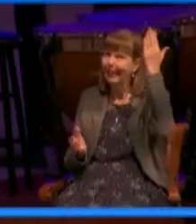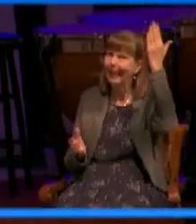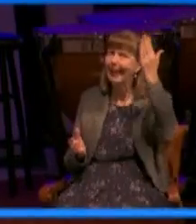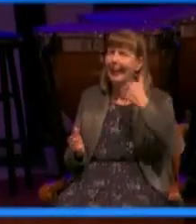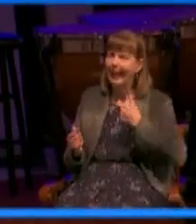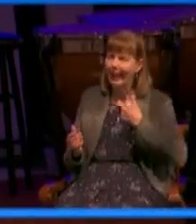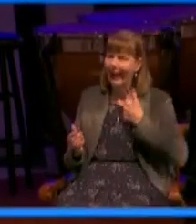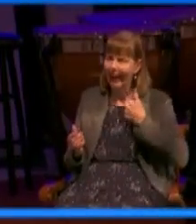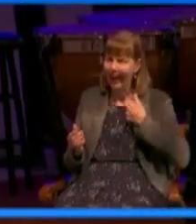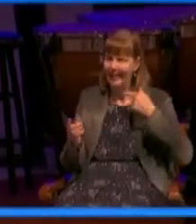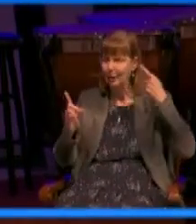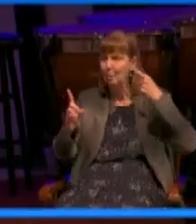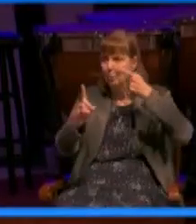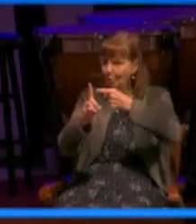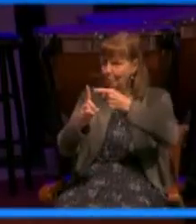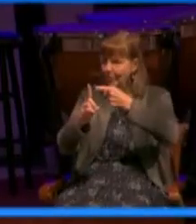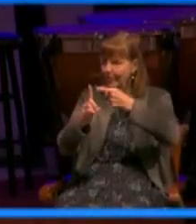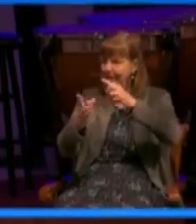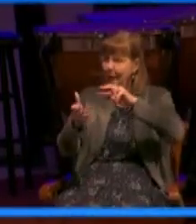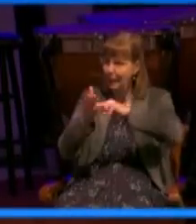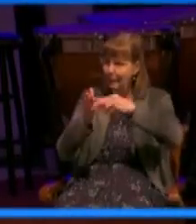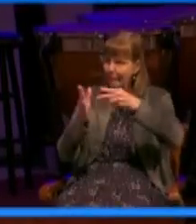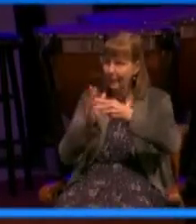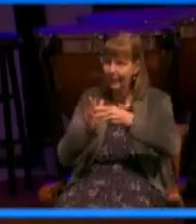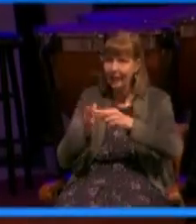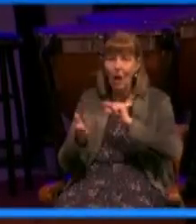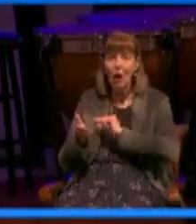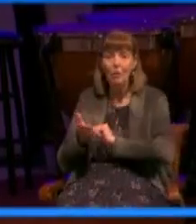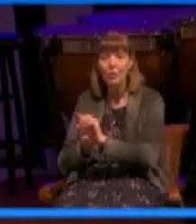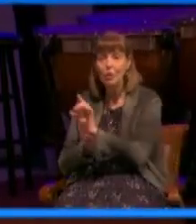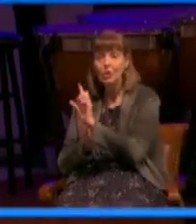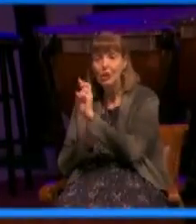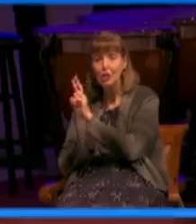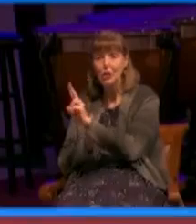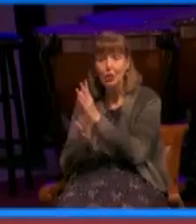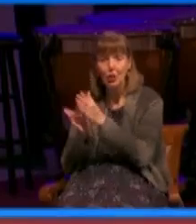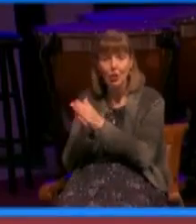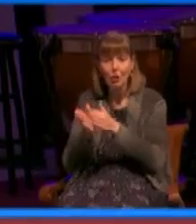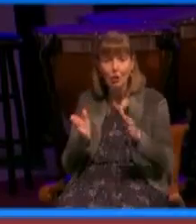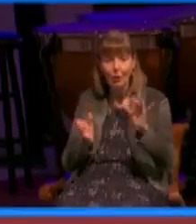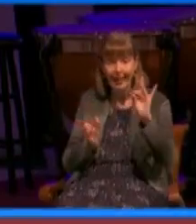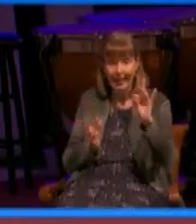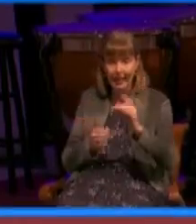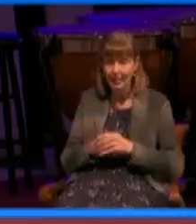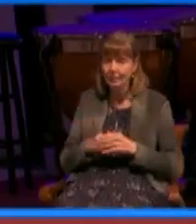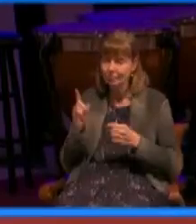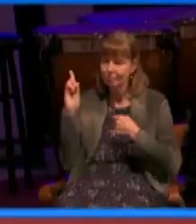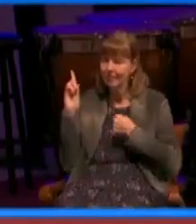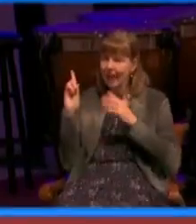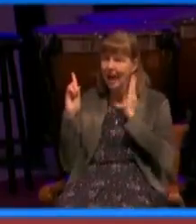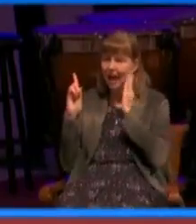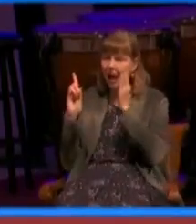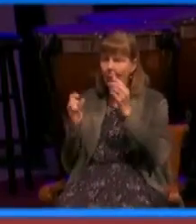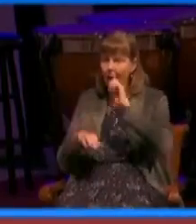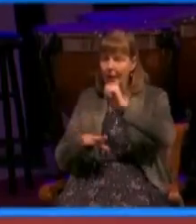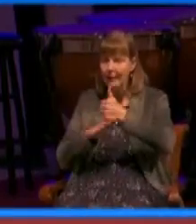in your text. Let's look at the verses 2-8. It says, that I will make my covenant between you and